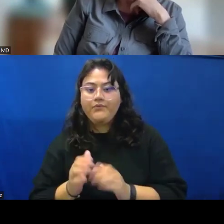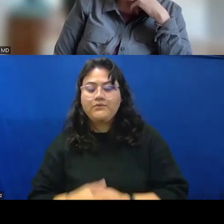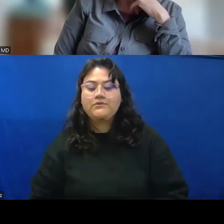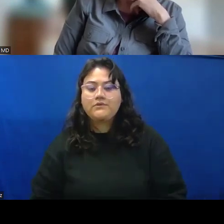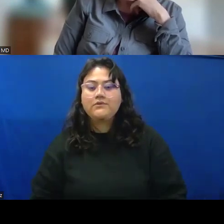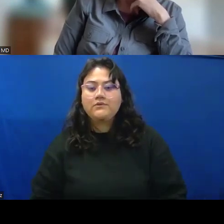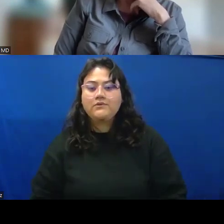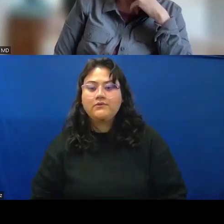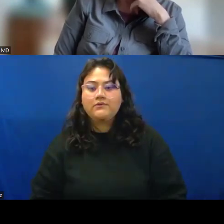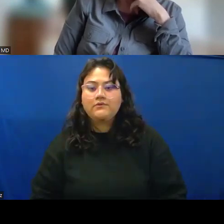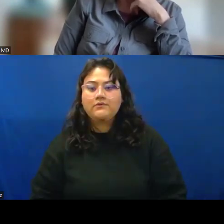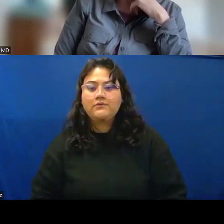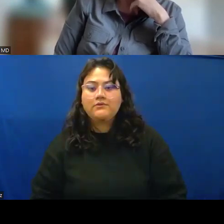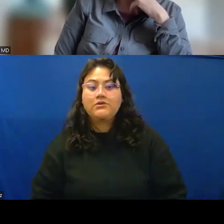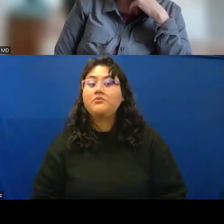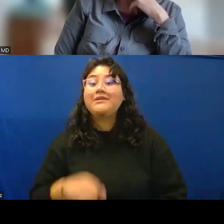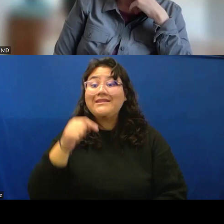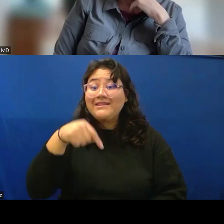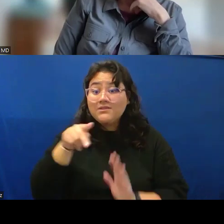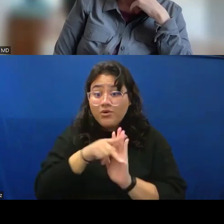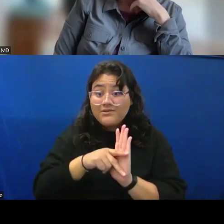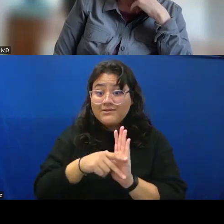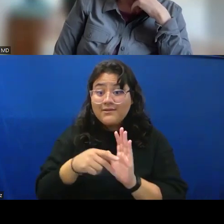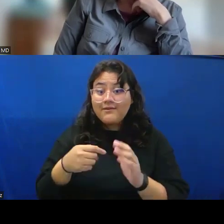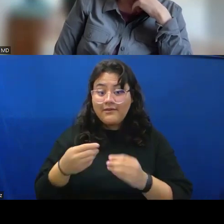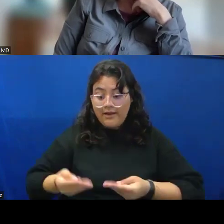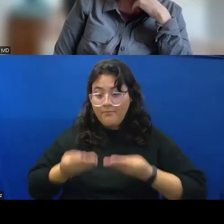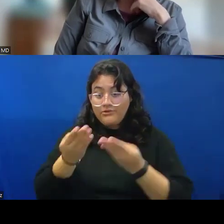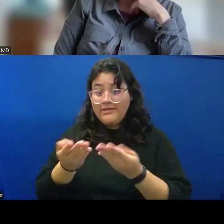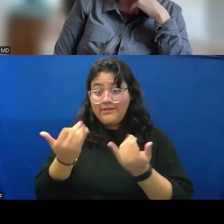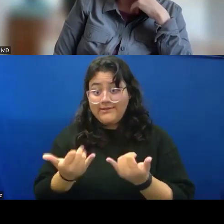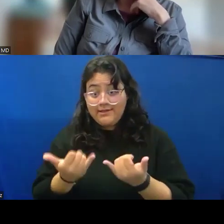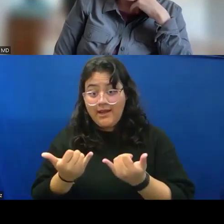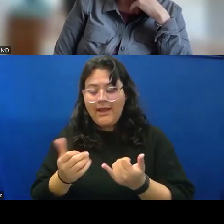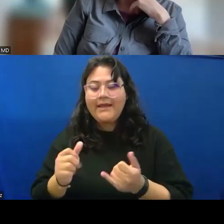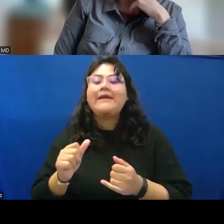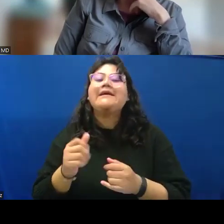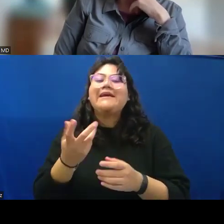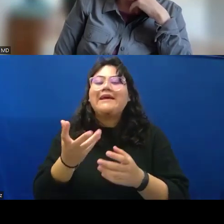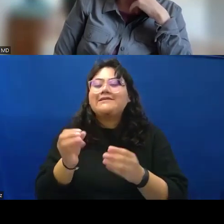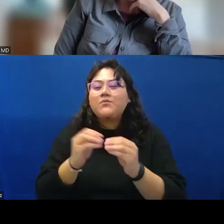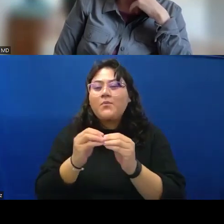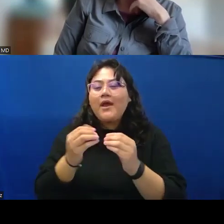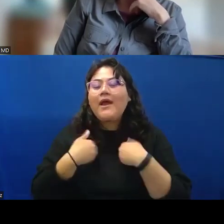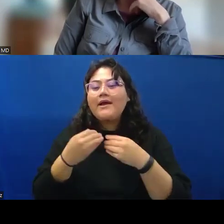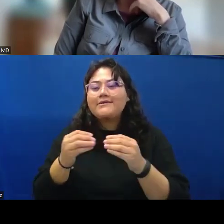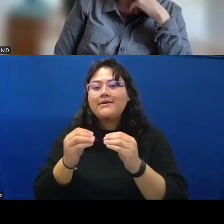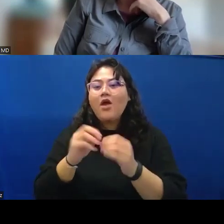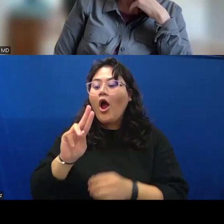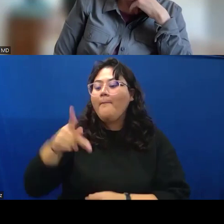about today did not go through the intent process because it's actually an update to older policy from